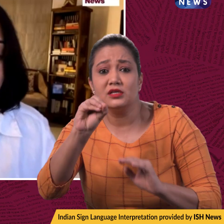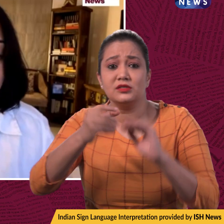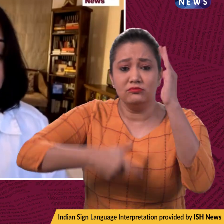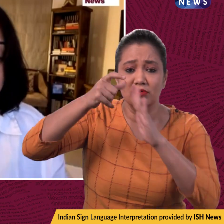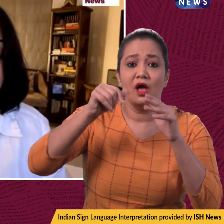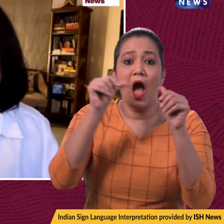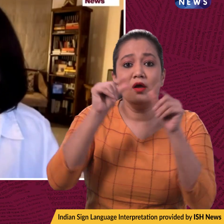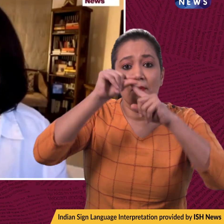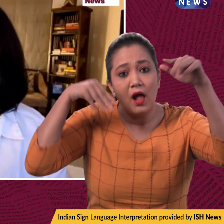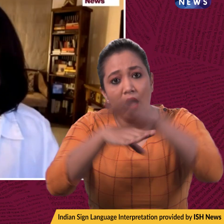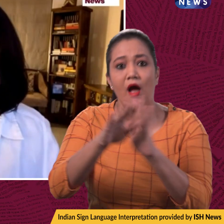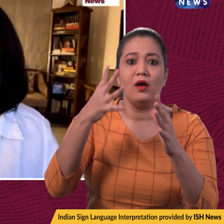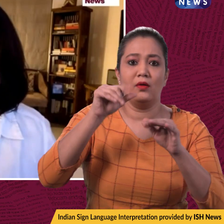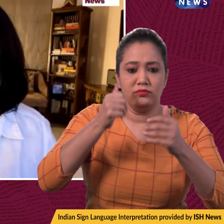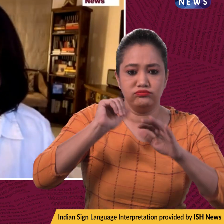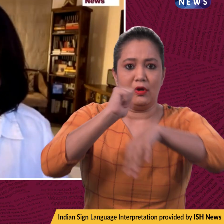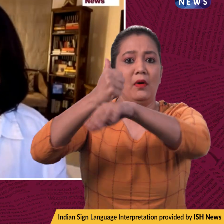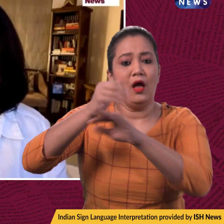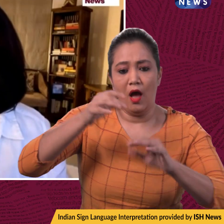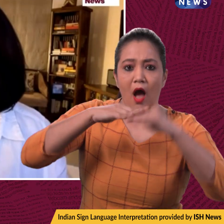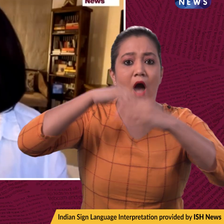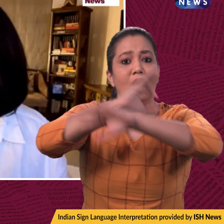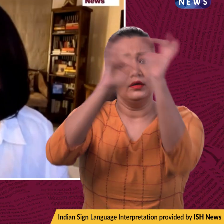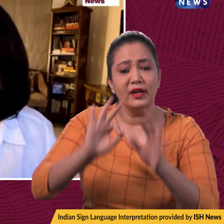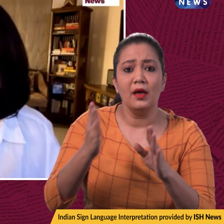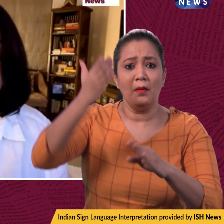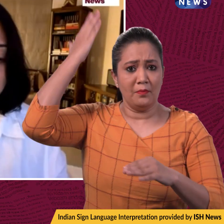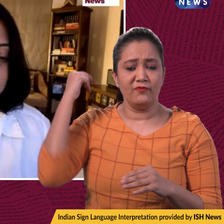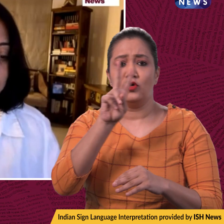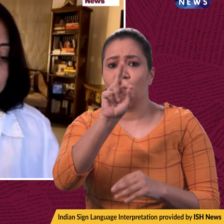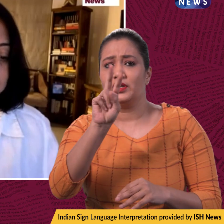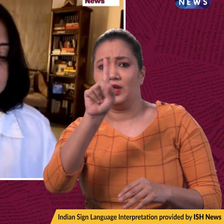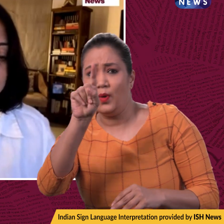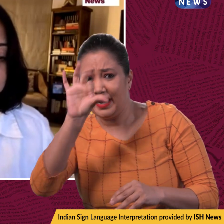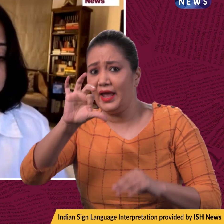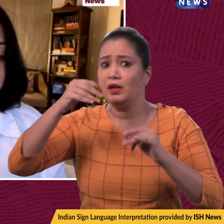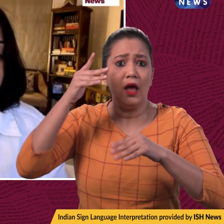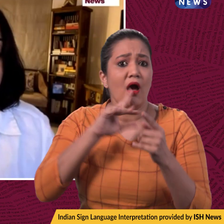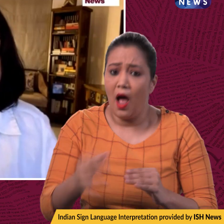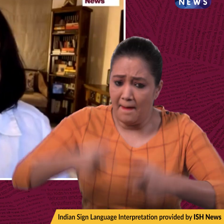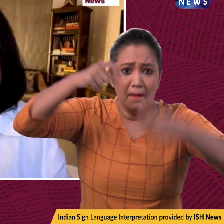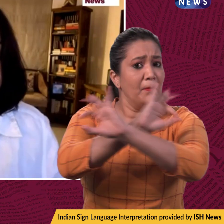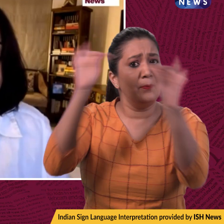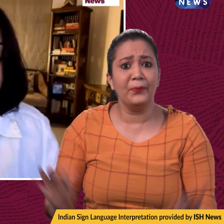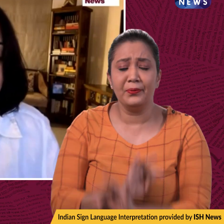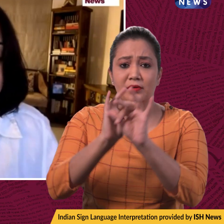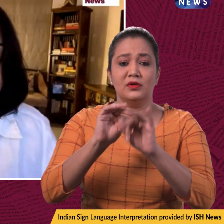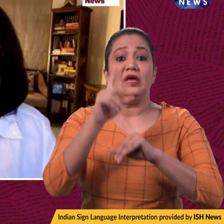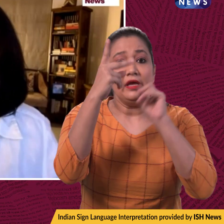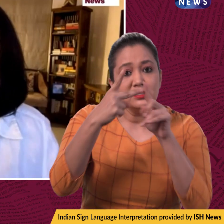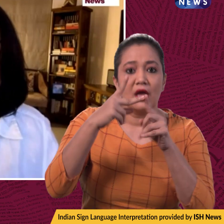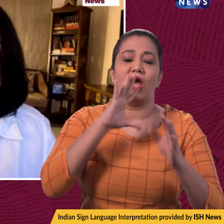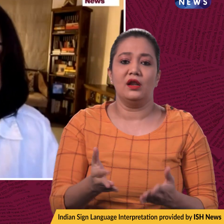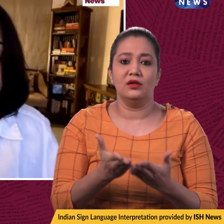buildings in Arunachal Pradesh. The report said that this enclave did not exist in 2019. According to this report, the